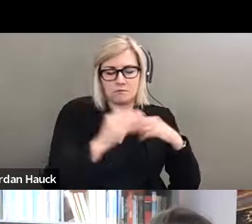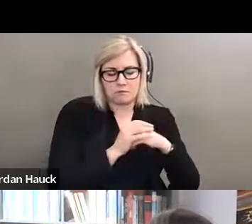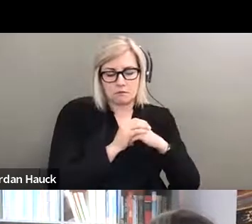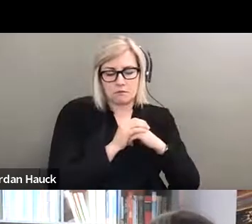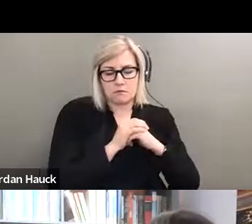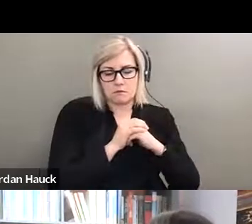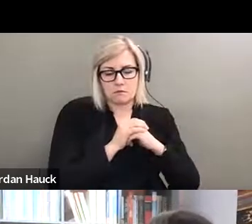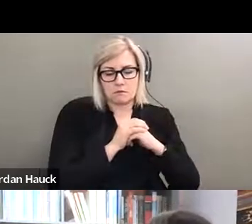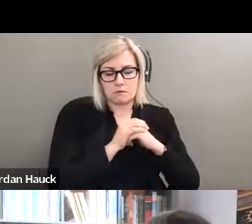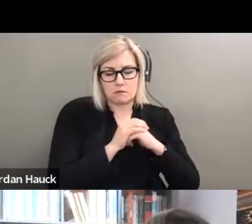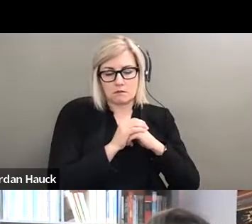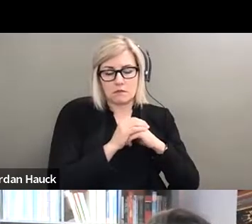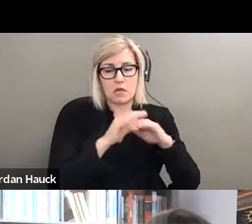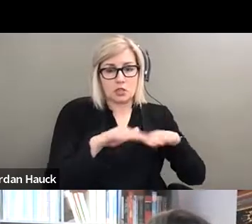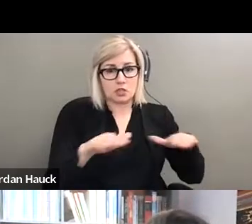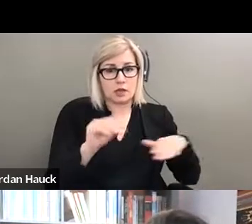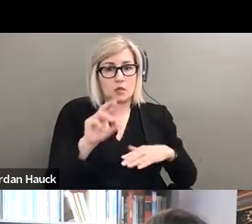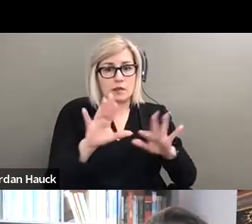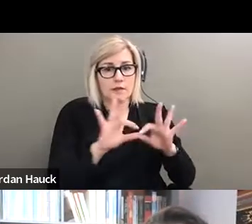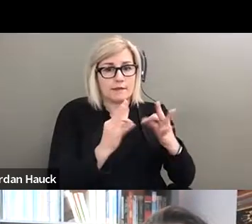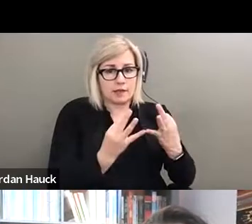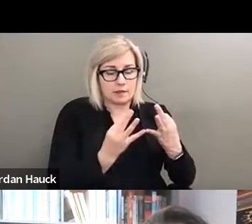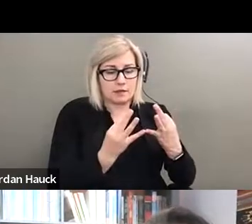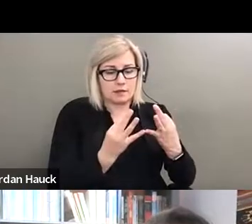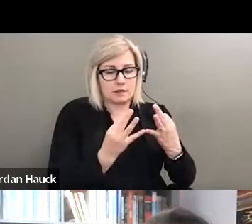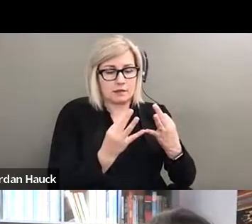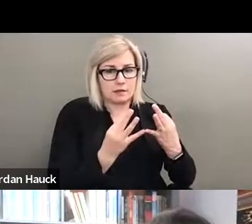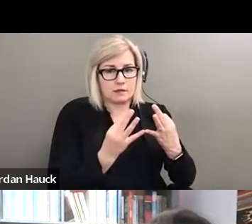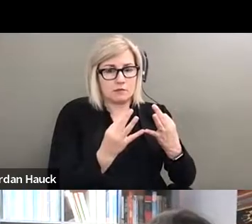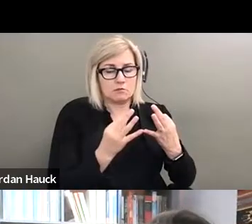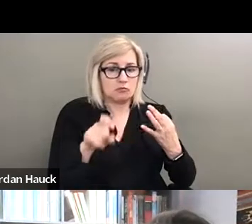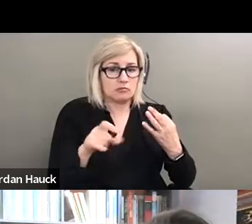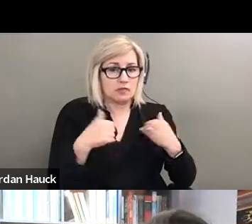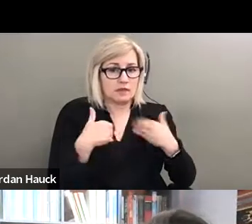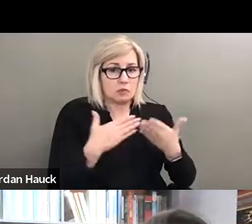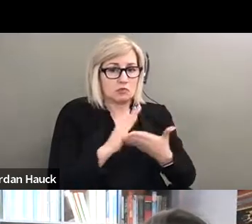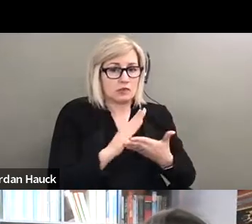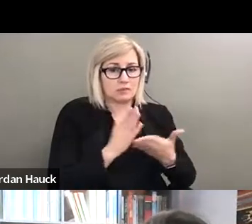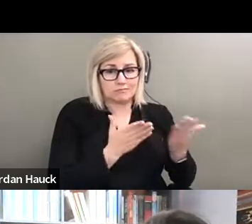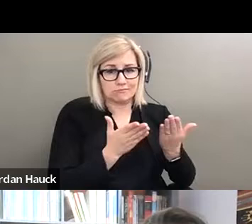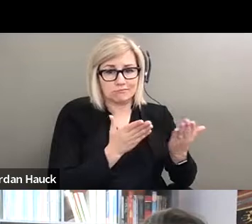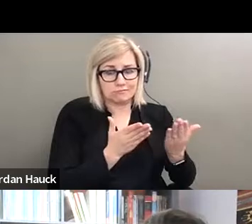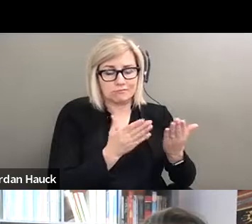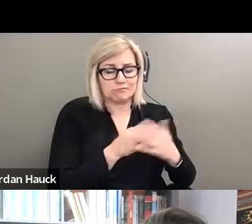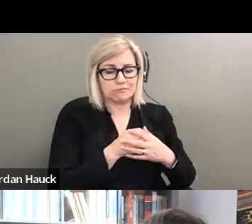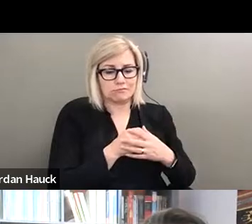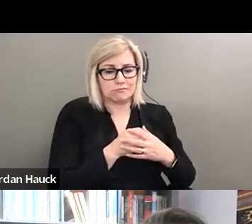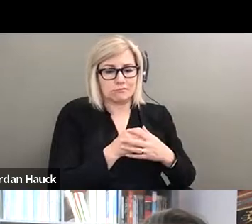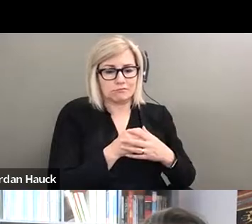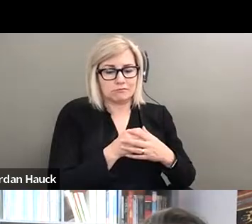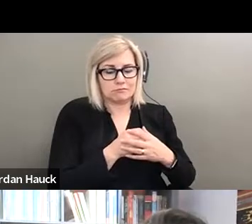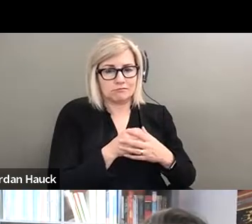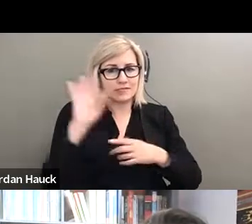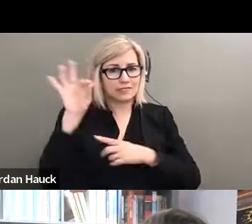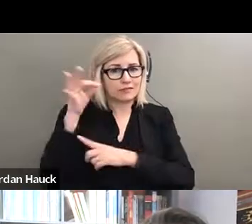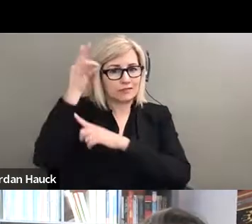a child or their family should have those rights and services. And since it's a federal